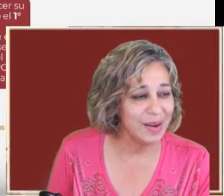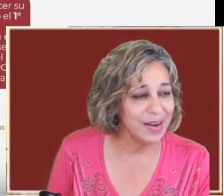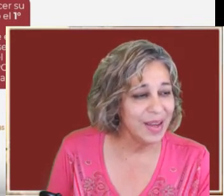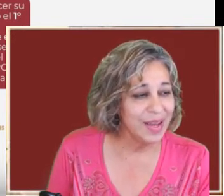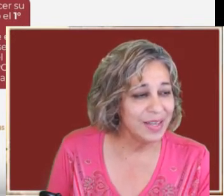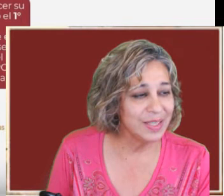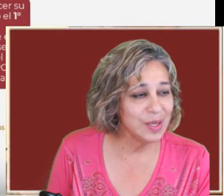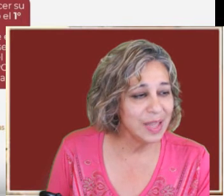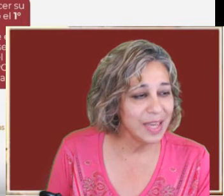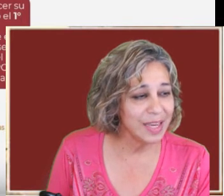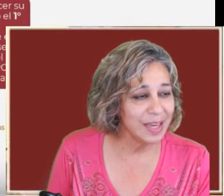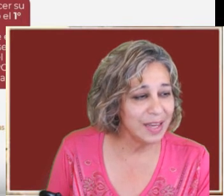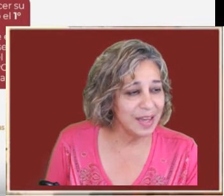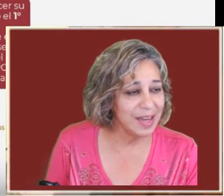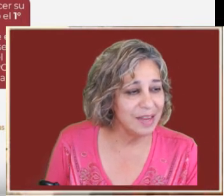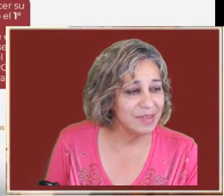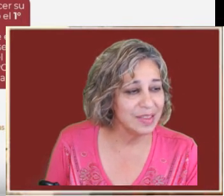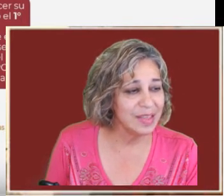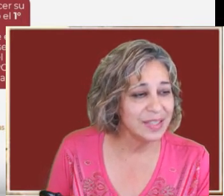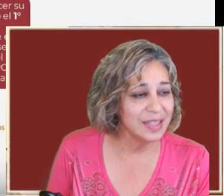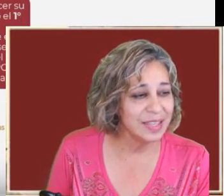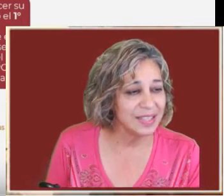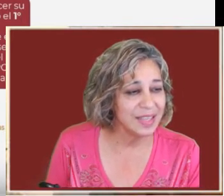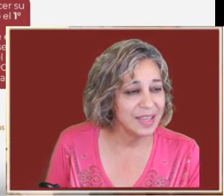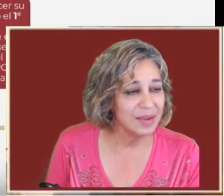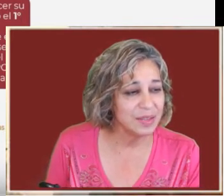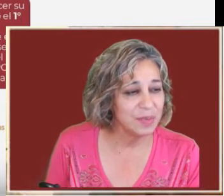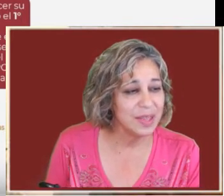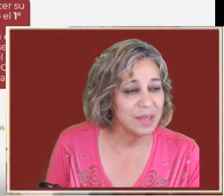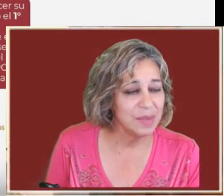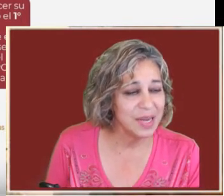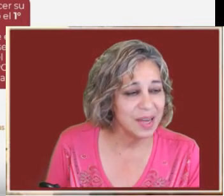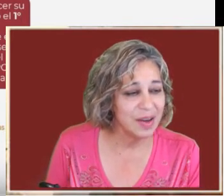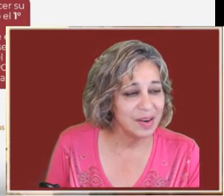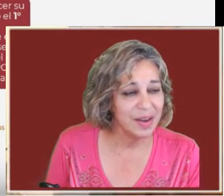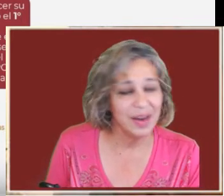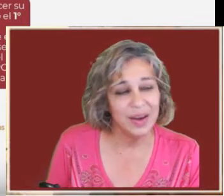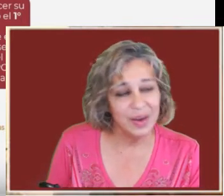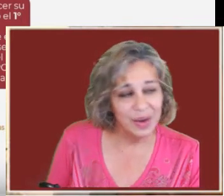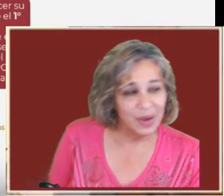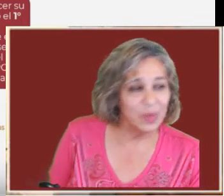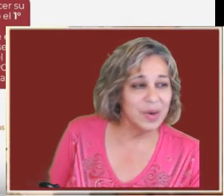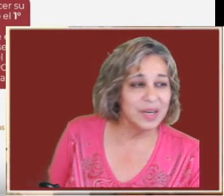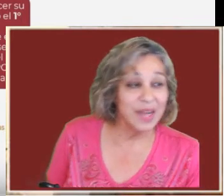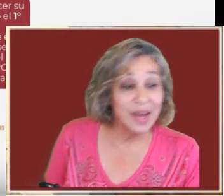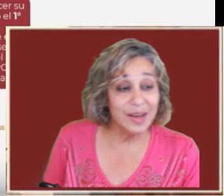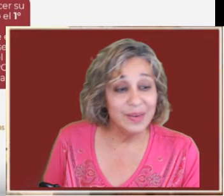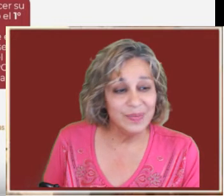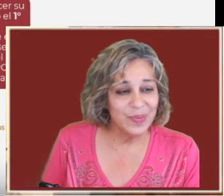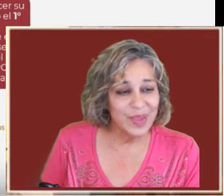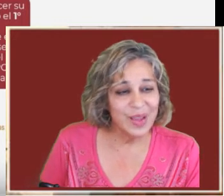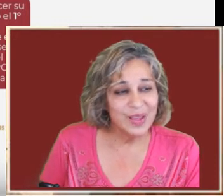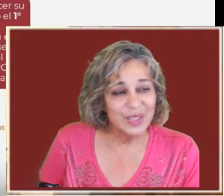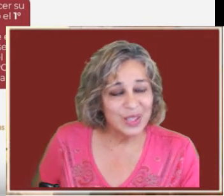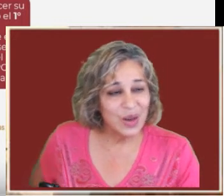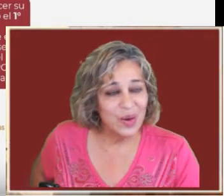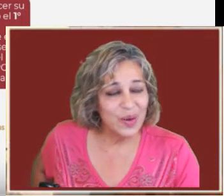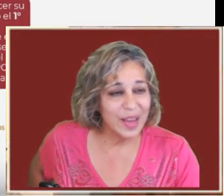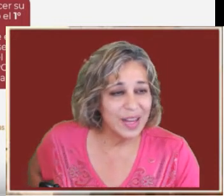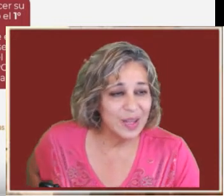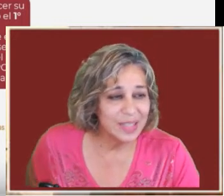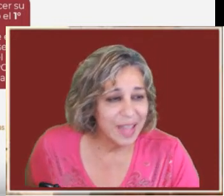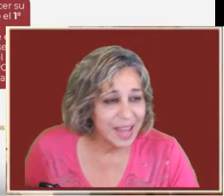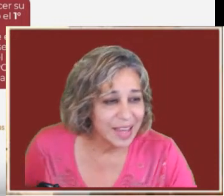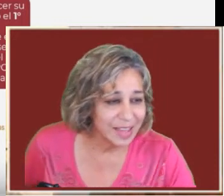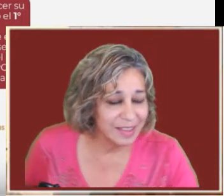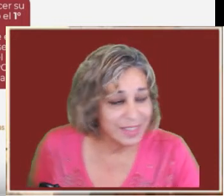on, doesn't look like any of the things that they said they spent the money on were done. So it